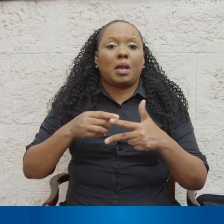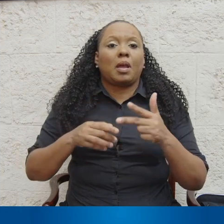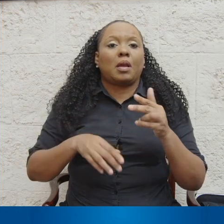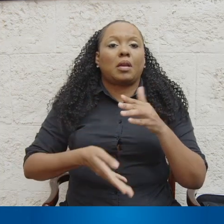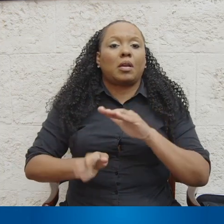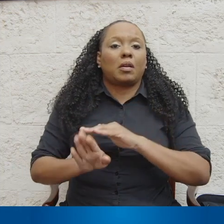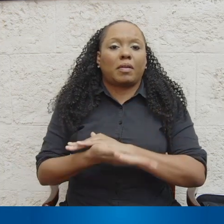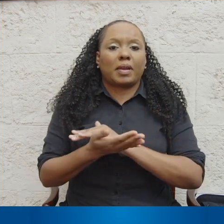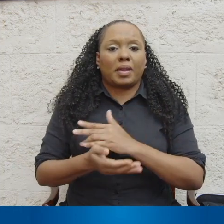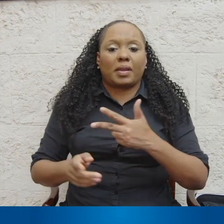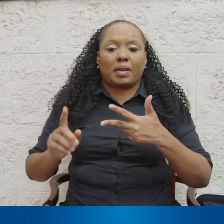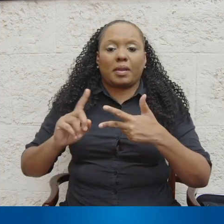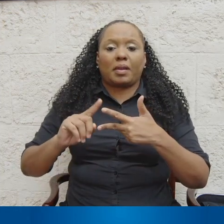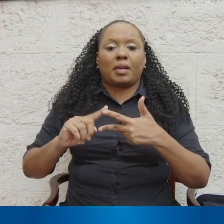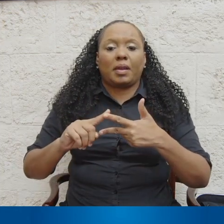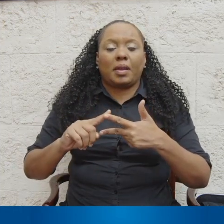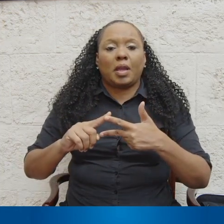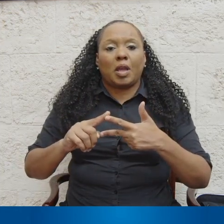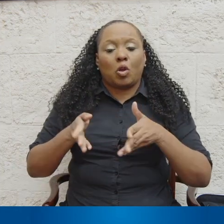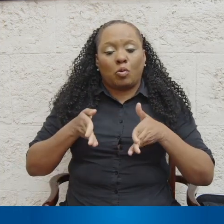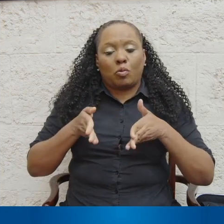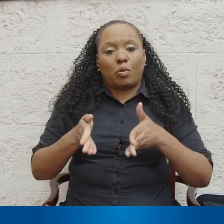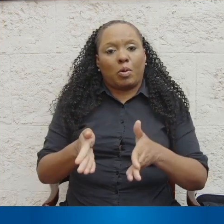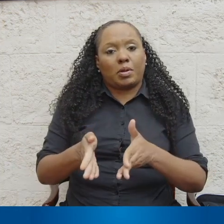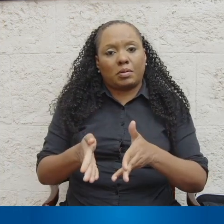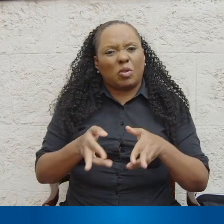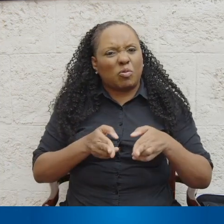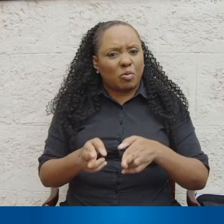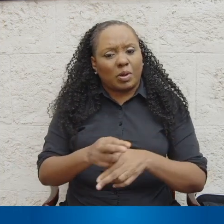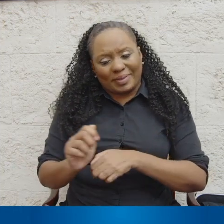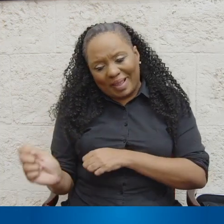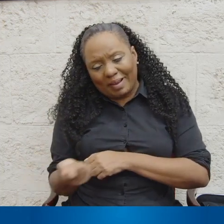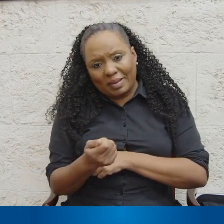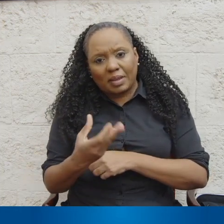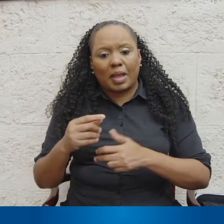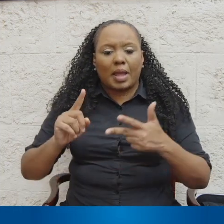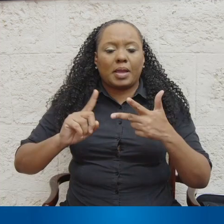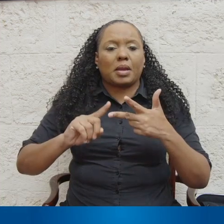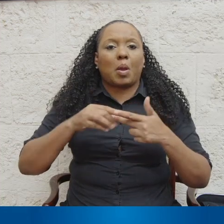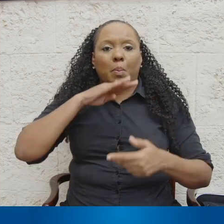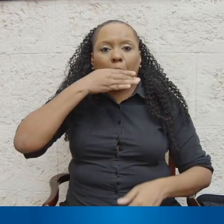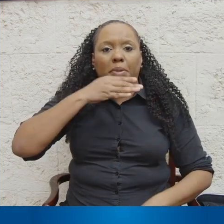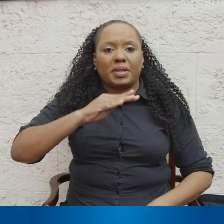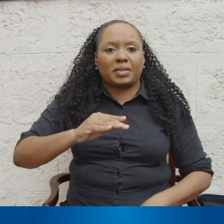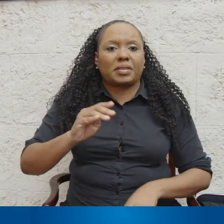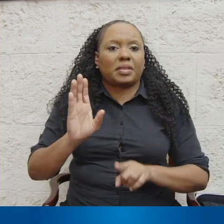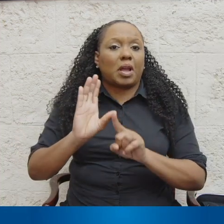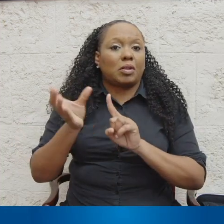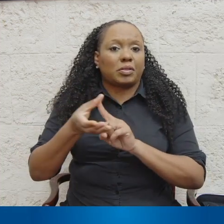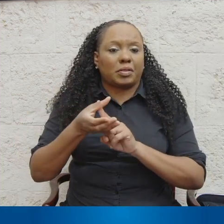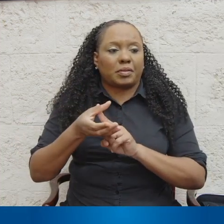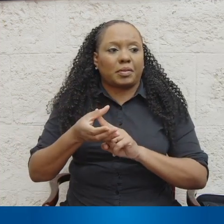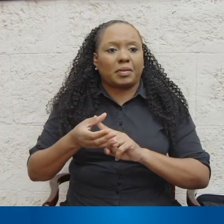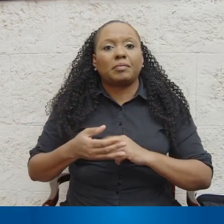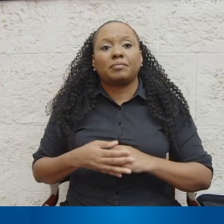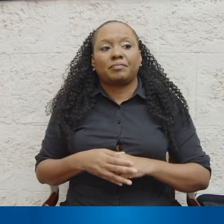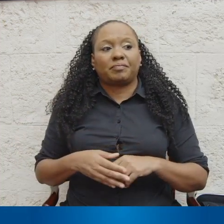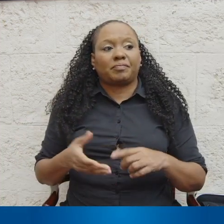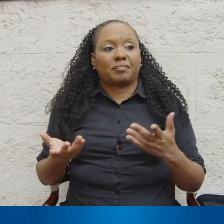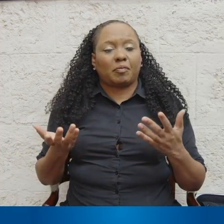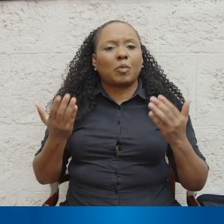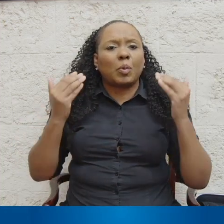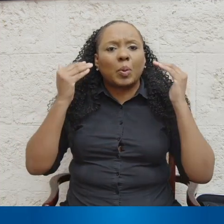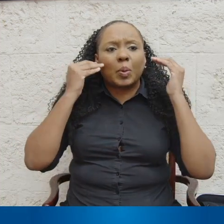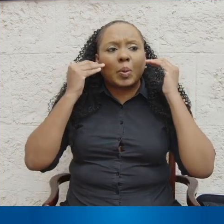tennis, and beach culture. Now, cricket, we know that basically Barbados is probably heads